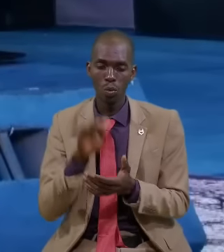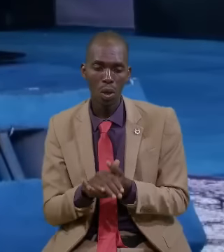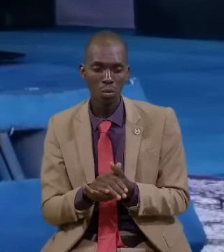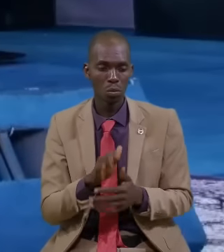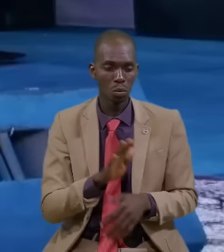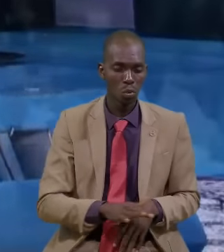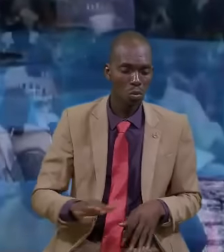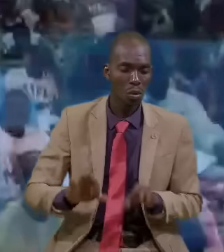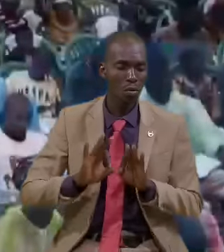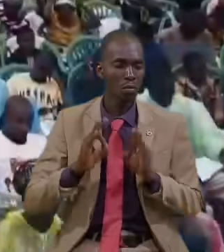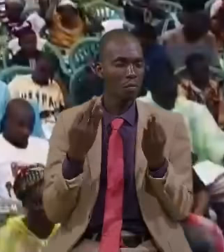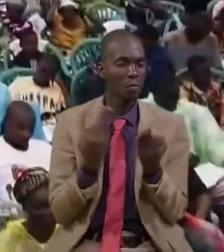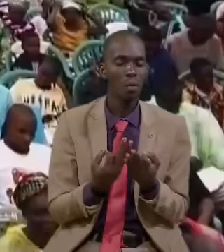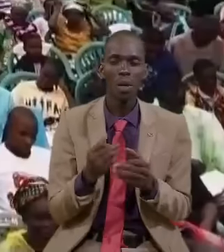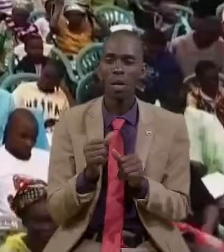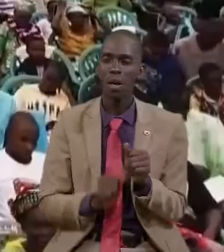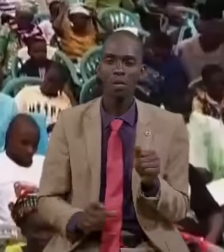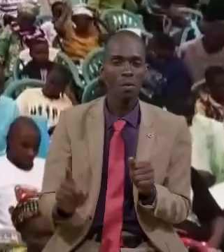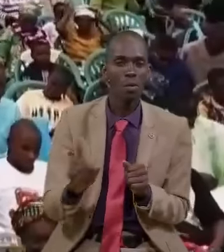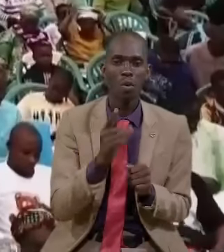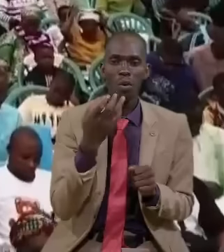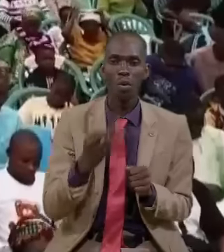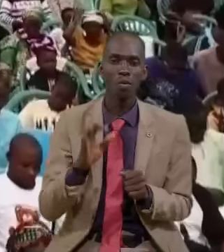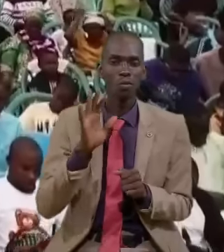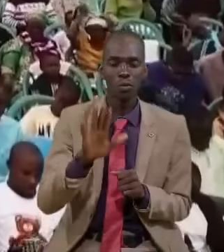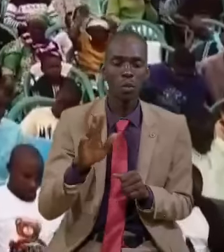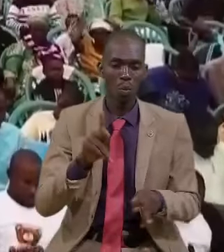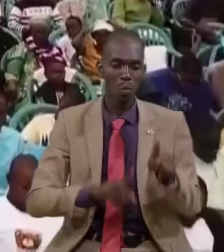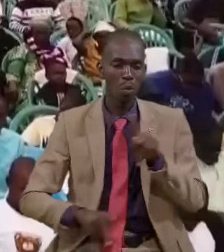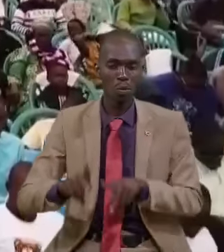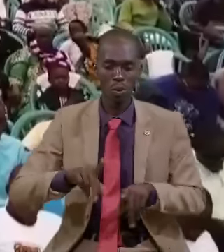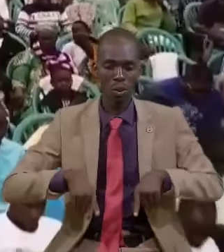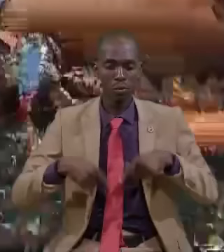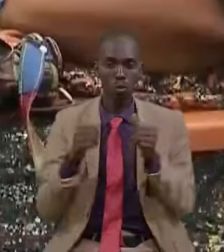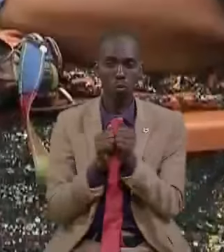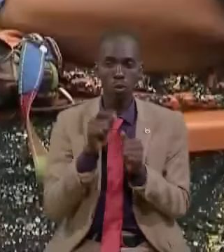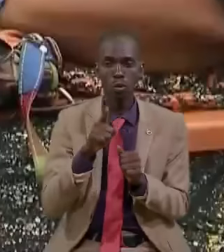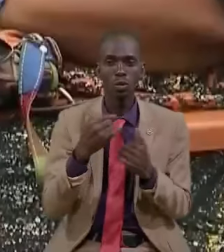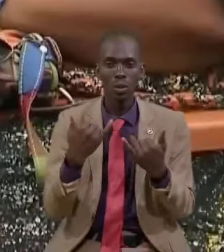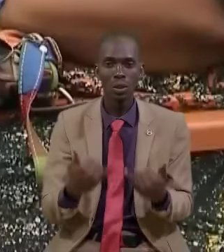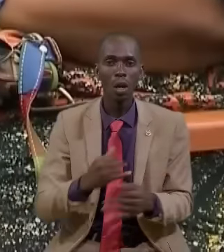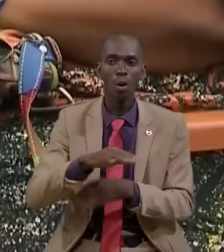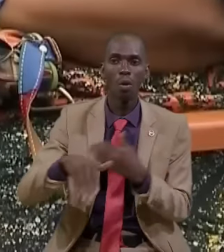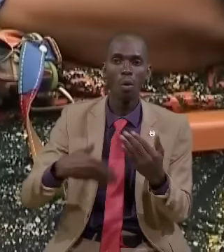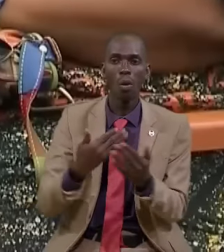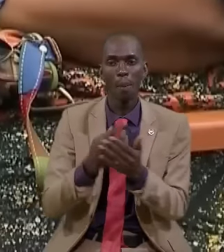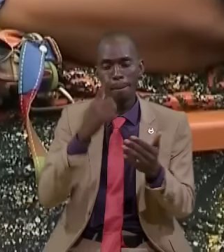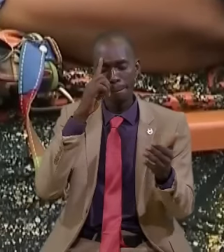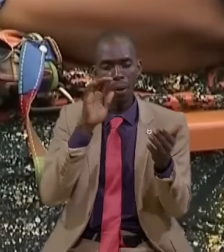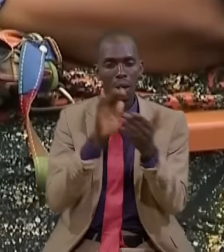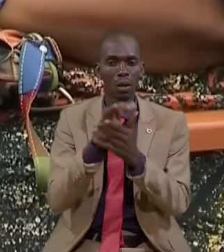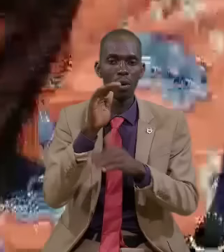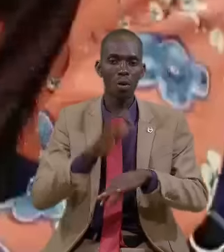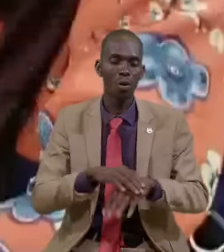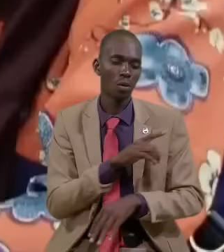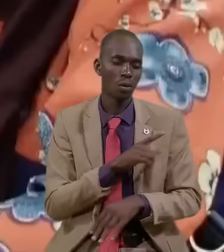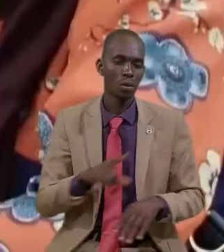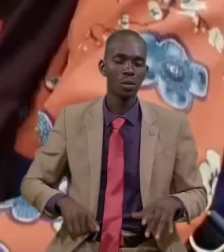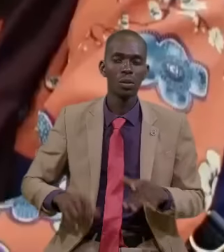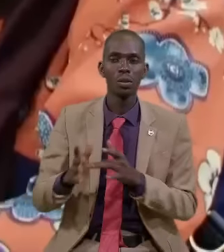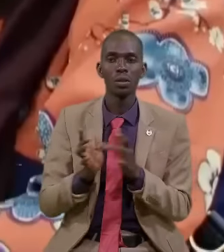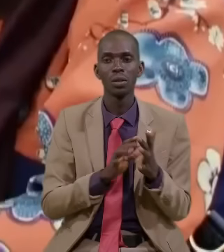household, everyone, every one of your dependents, now you believe on the Lord Jesus Christ. We're looking at